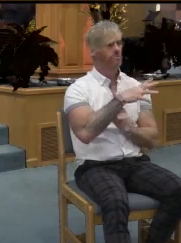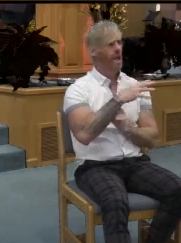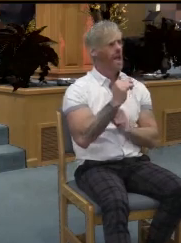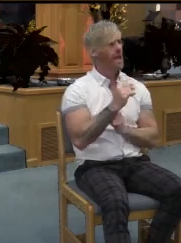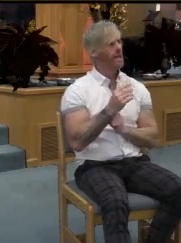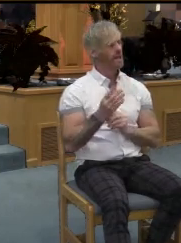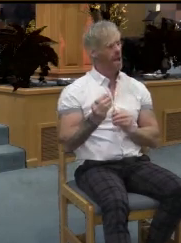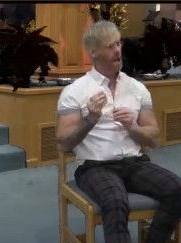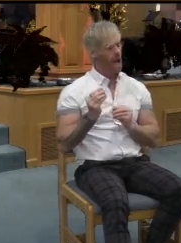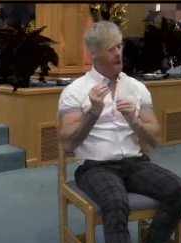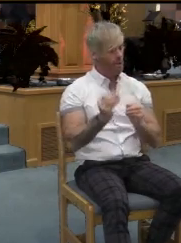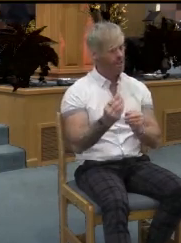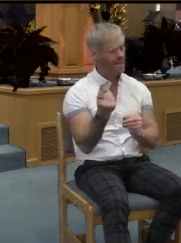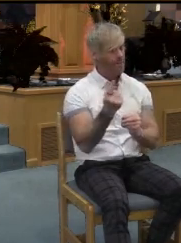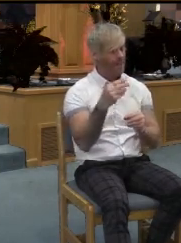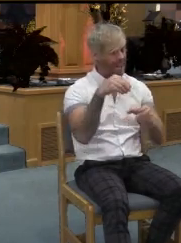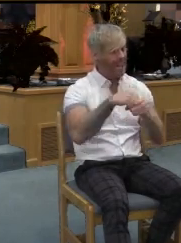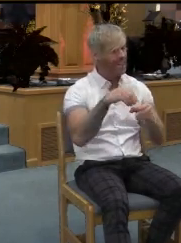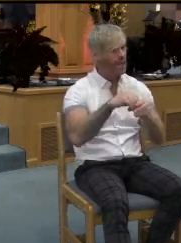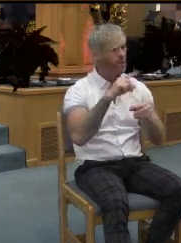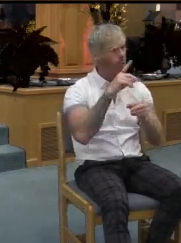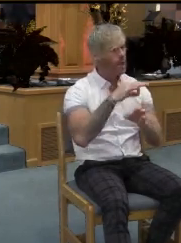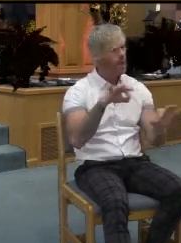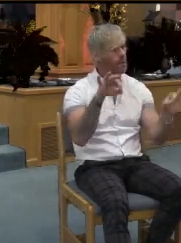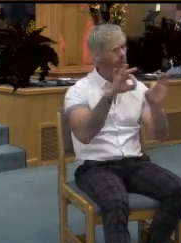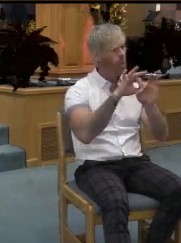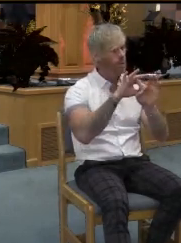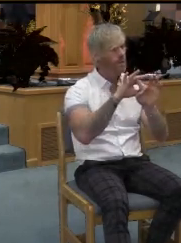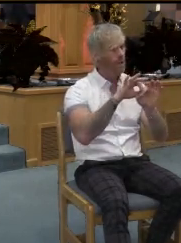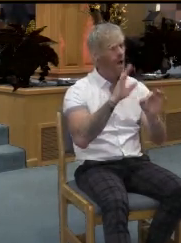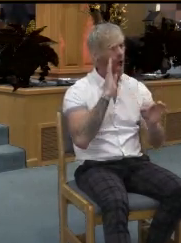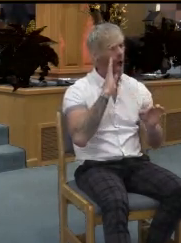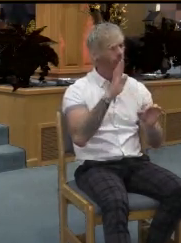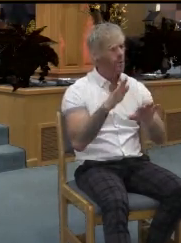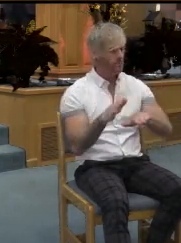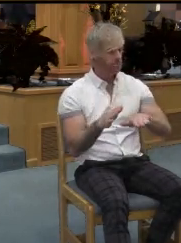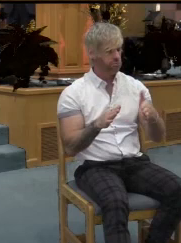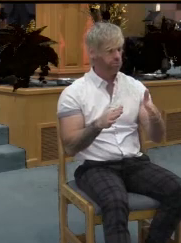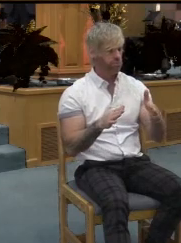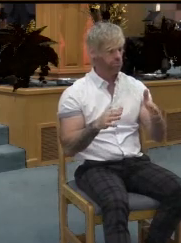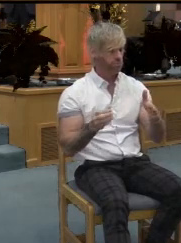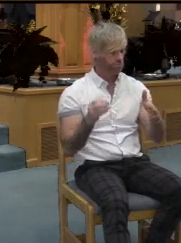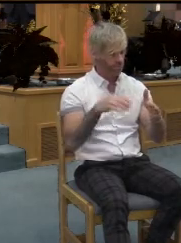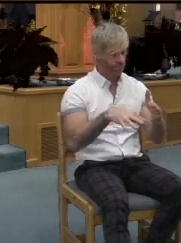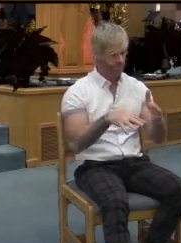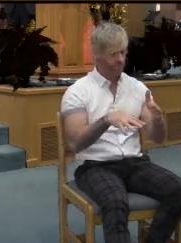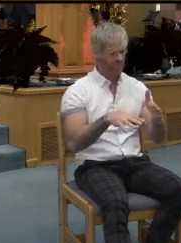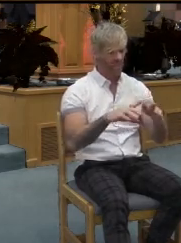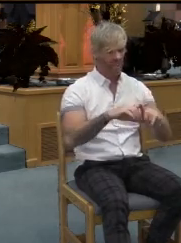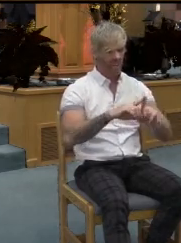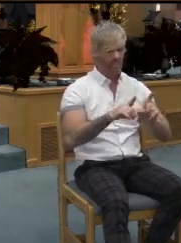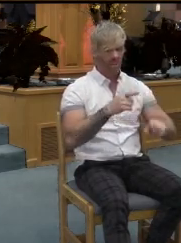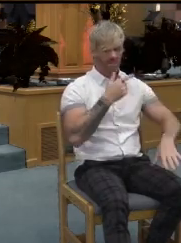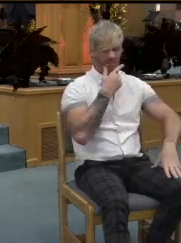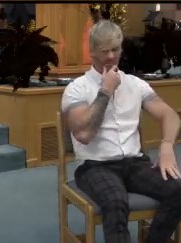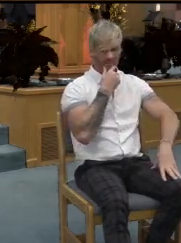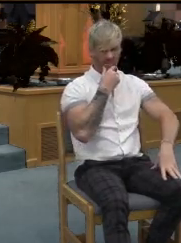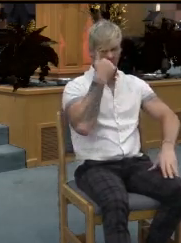I was out there washing my driveway off yesterday and I thought, you know, I put something in there, but for the life of me, I can't remember what I put in